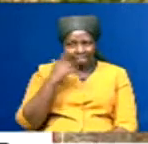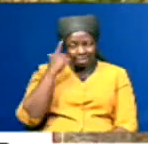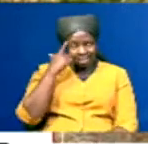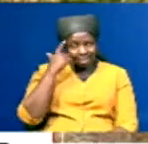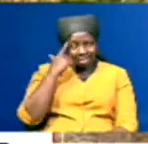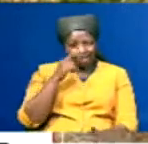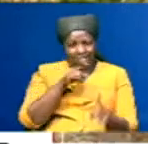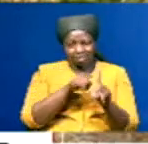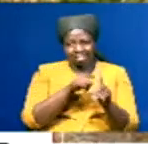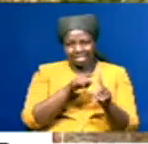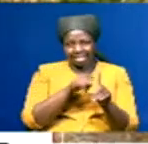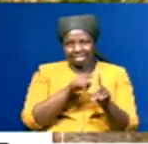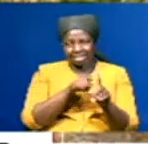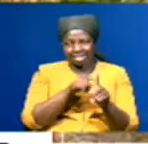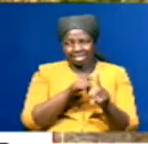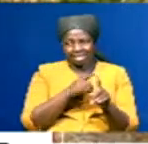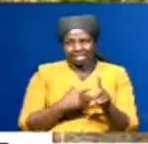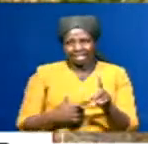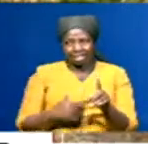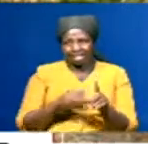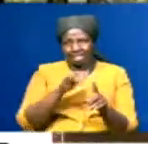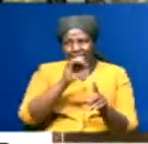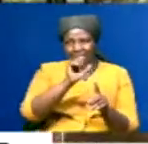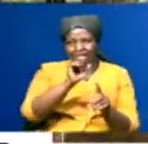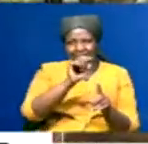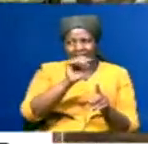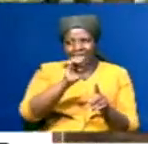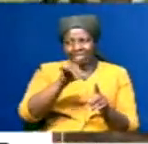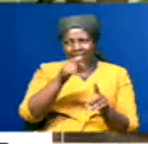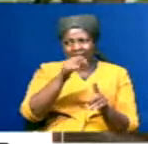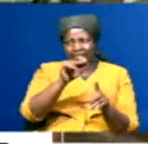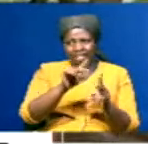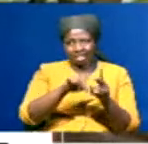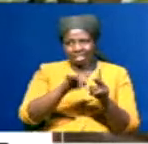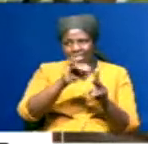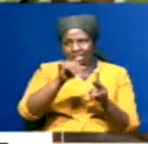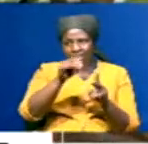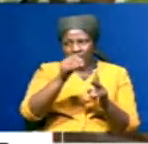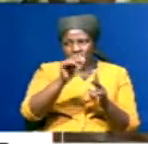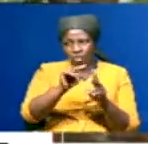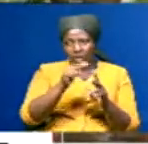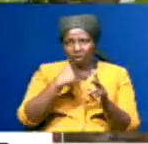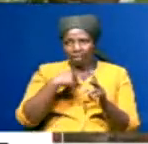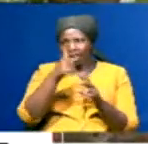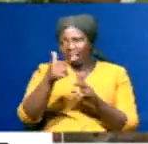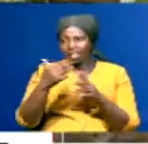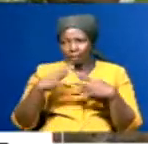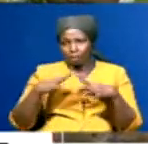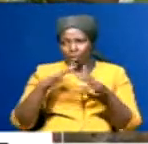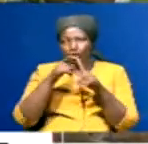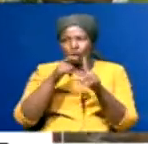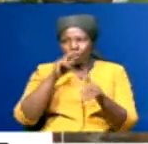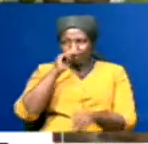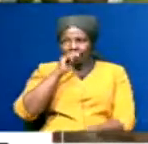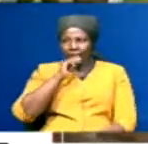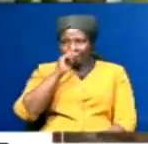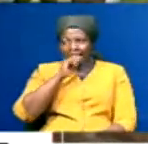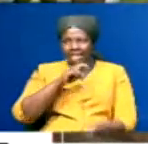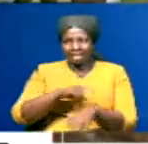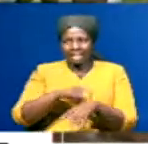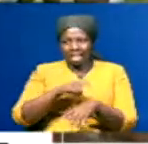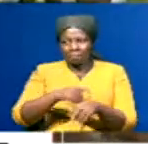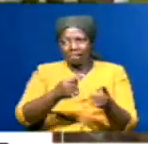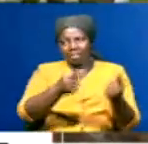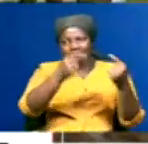I think Stephen Gikumu was there, John Izao was there. There were people from Tanzania. And when they come, you want